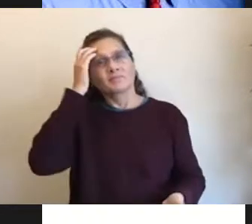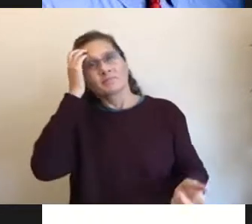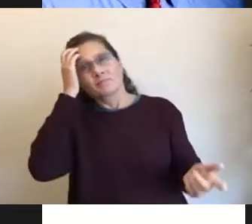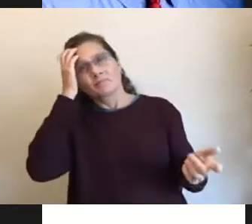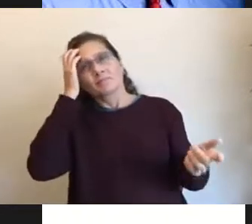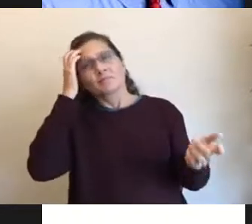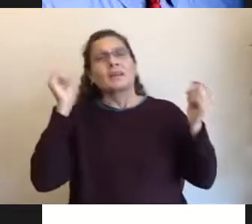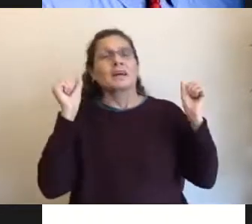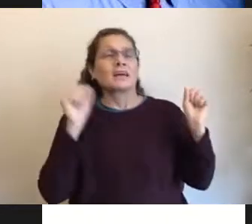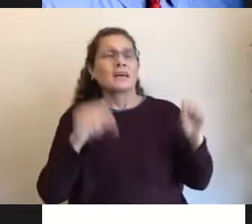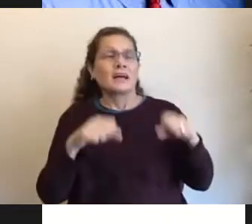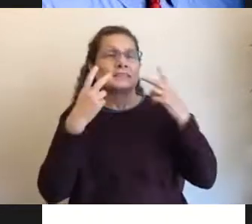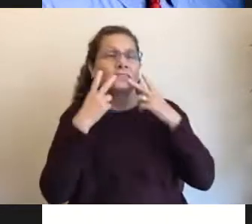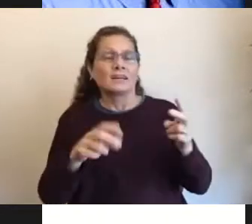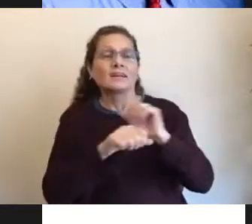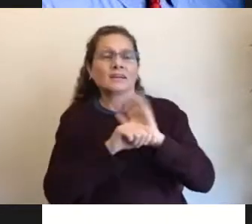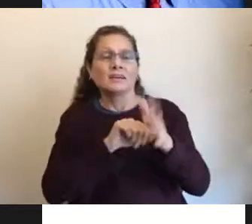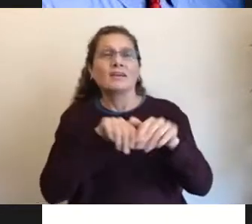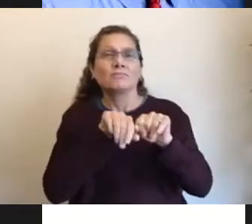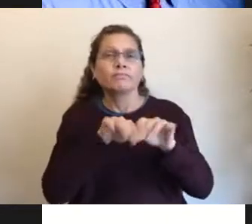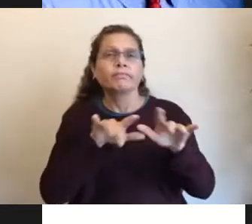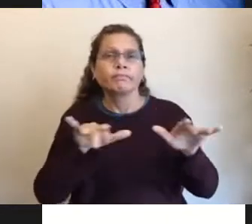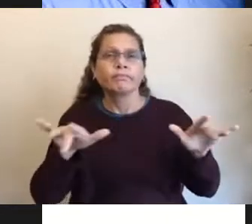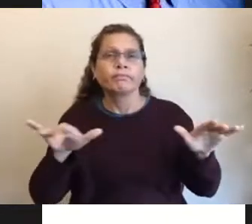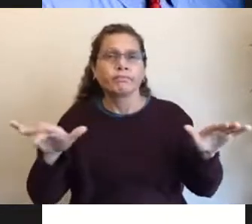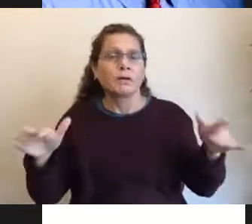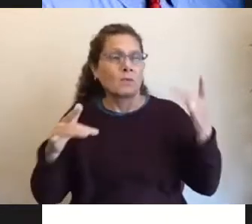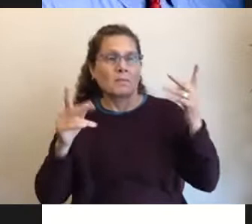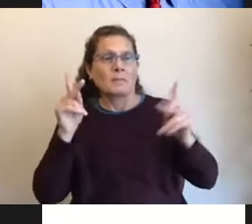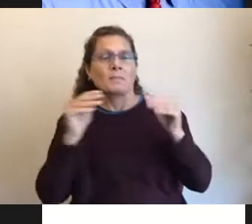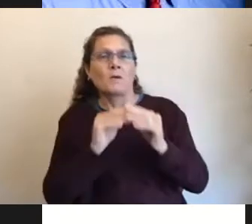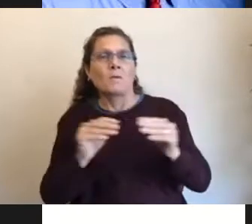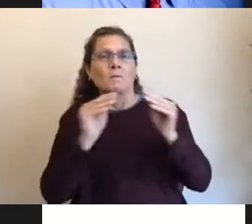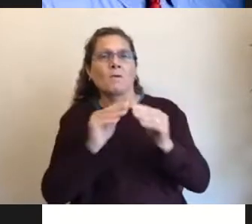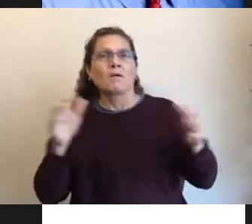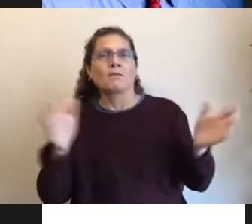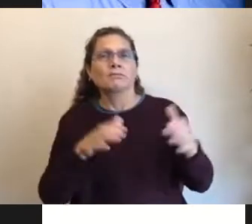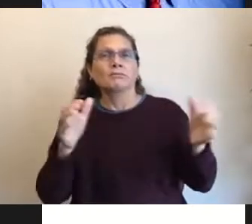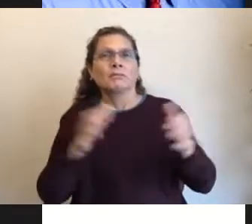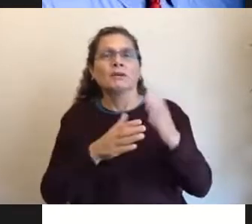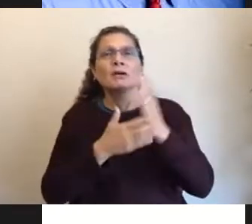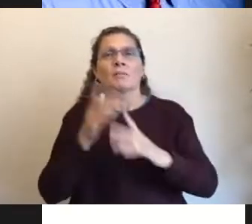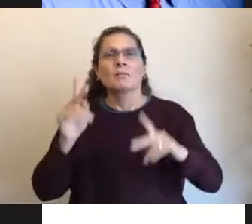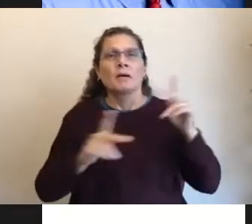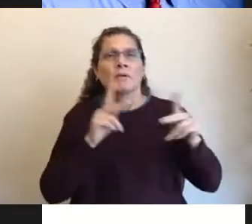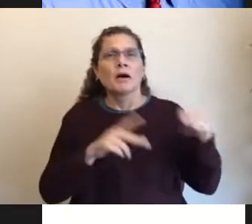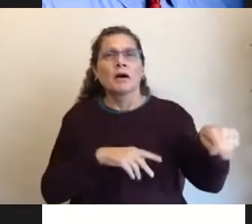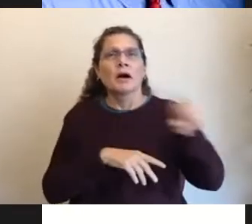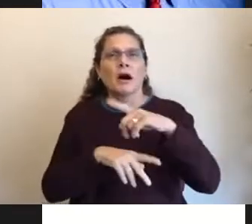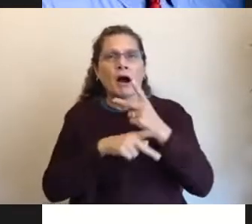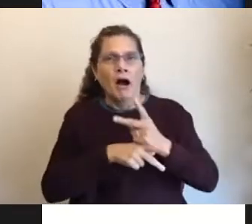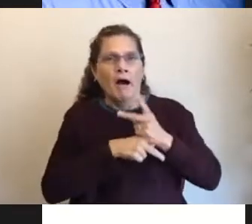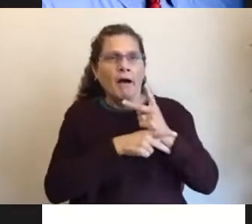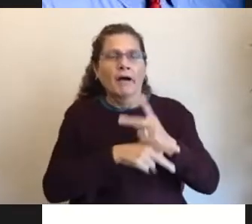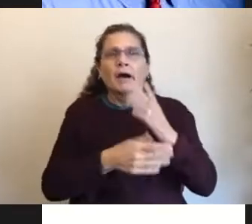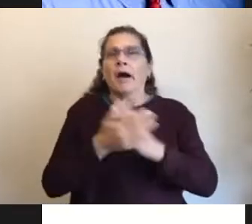close contact. And so as careful as people are over Halloween, obviously some people were more careful than